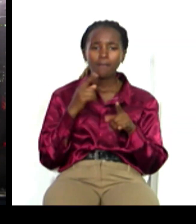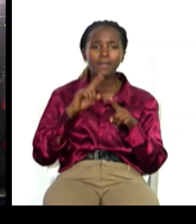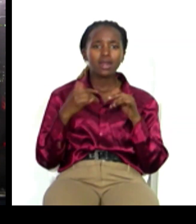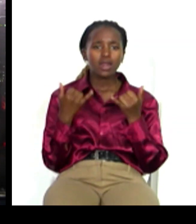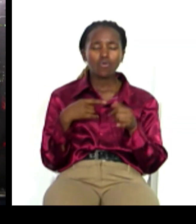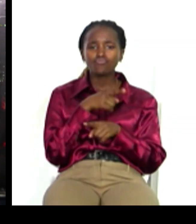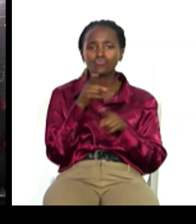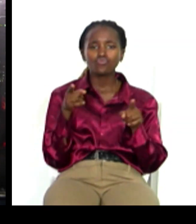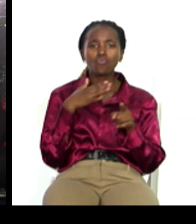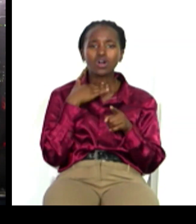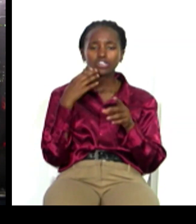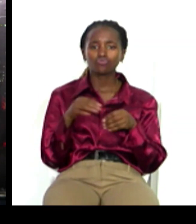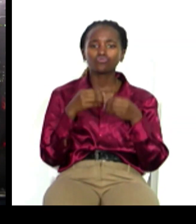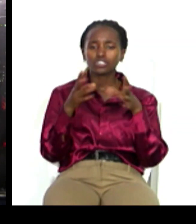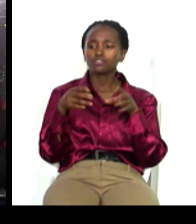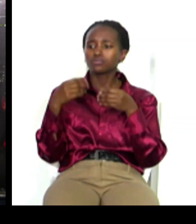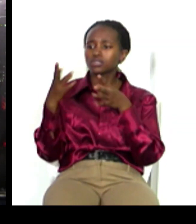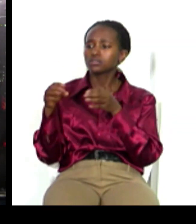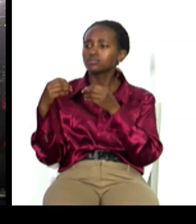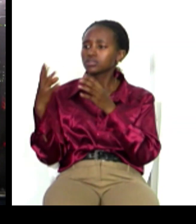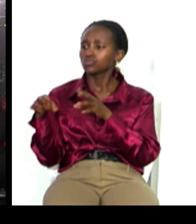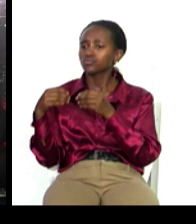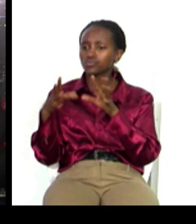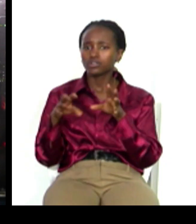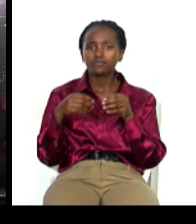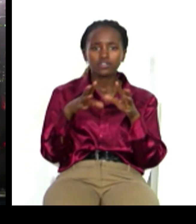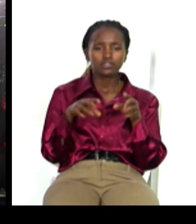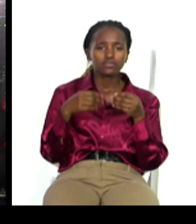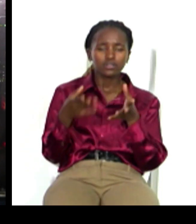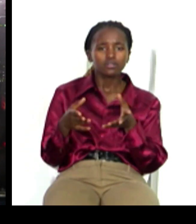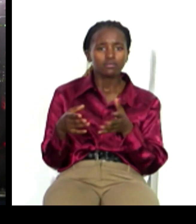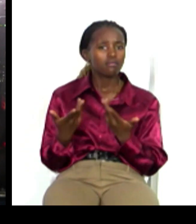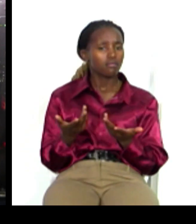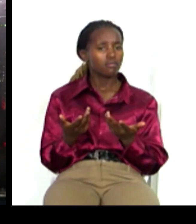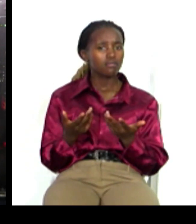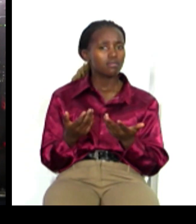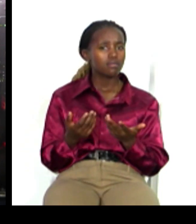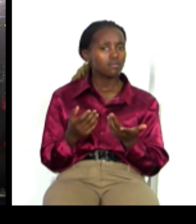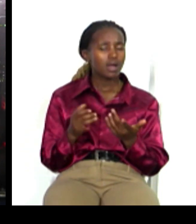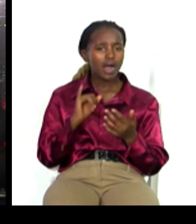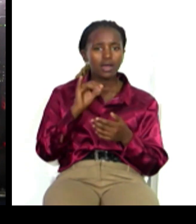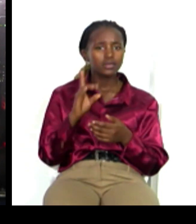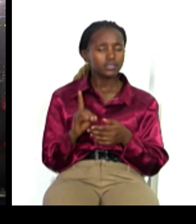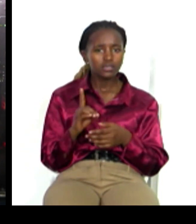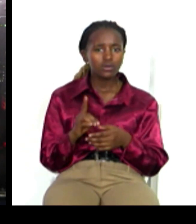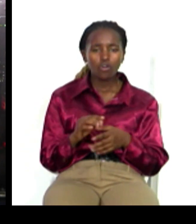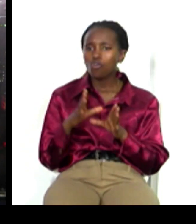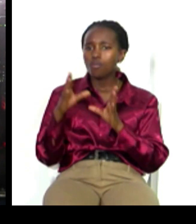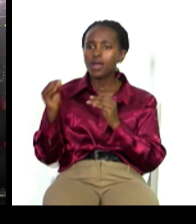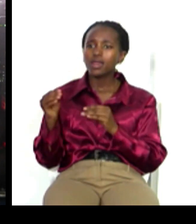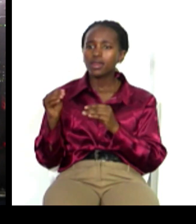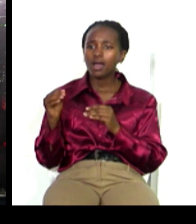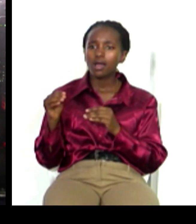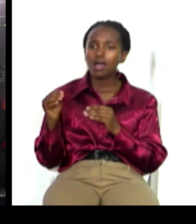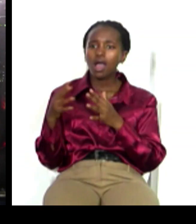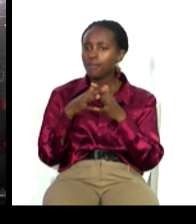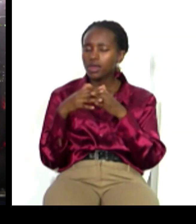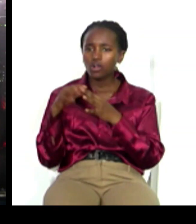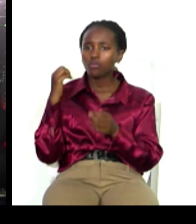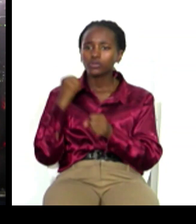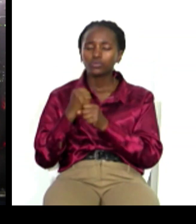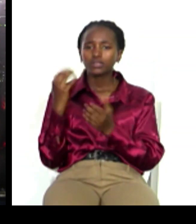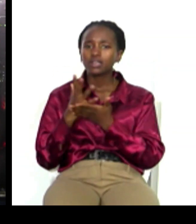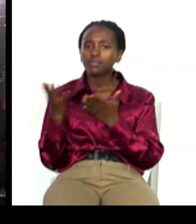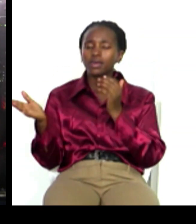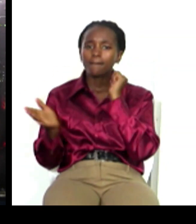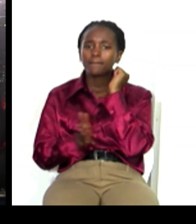if mtu wa Al-Shabaab ametokea pale, ameenda tuseme US, amefanya mambo huko mbaya, watasema